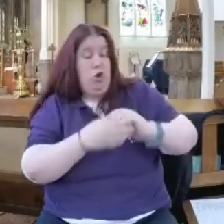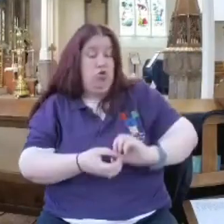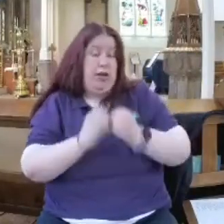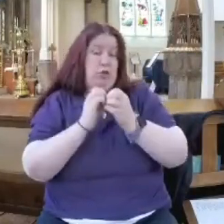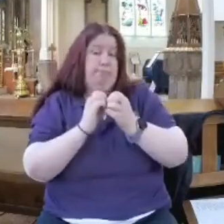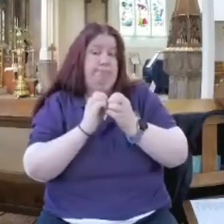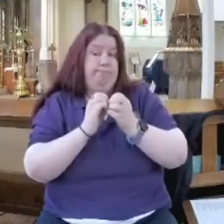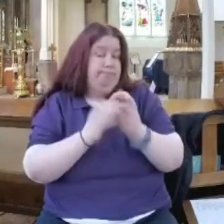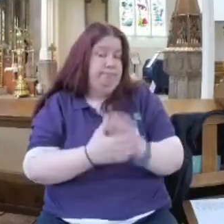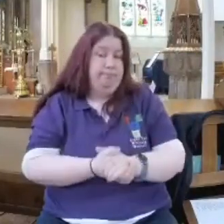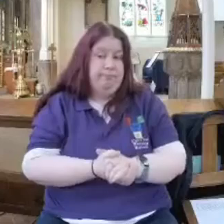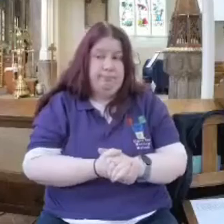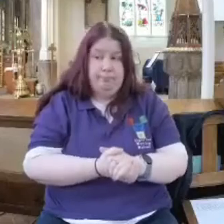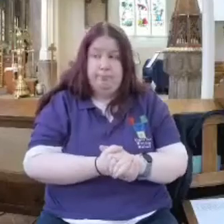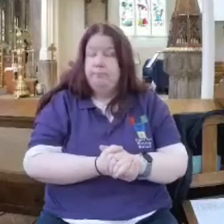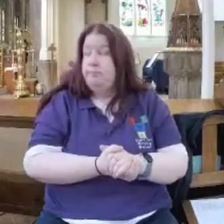me.